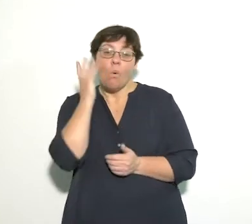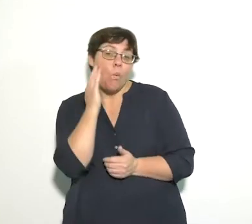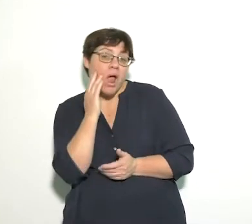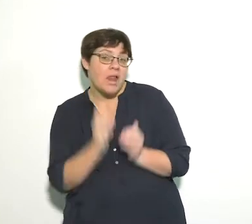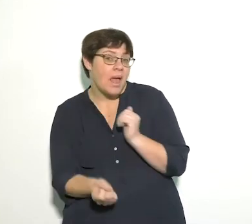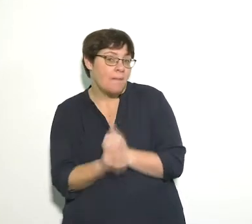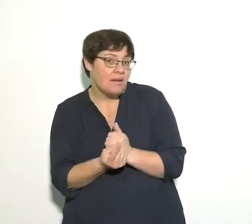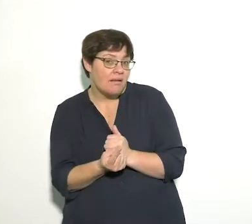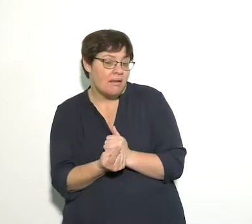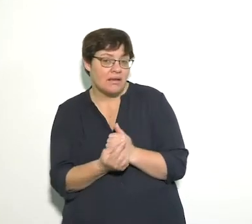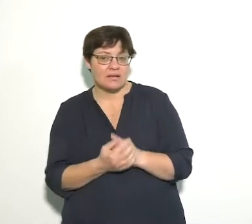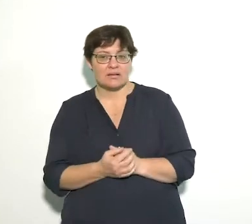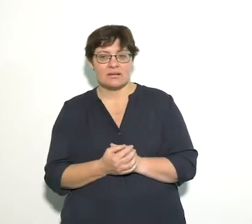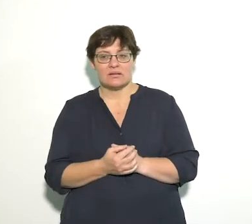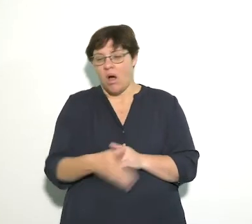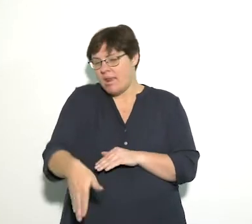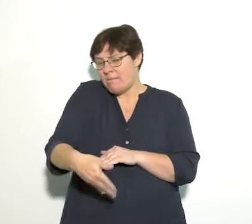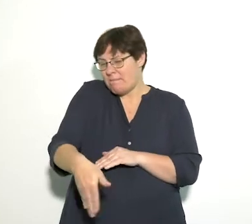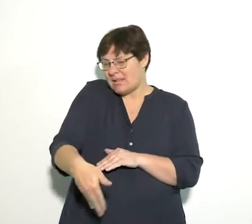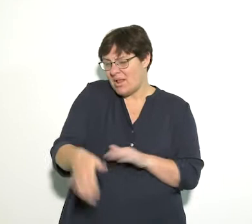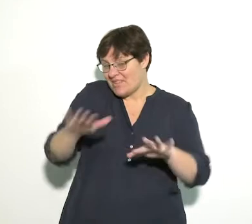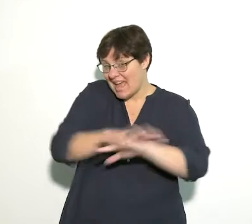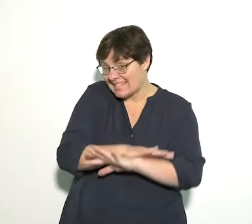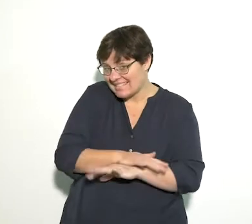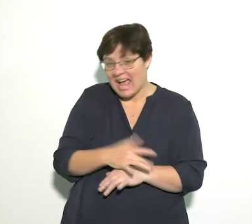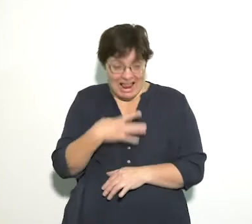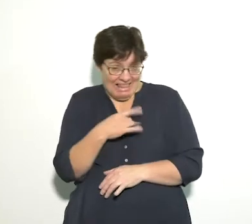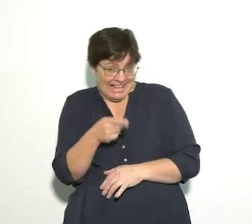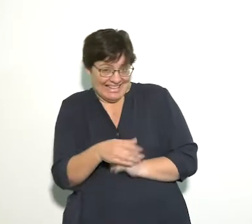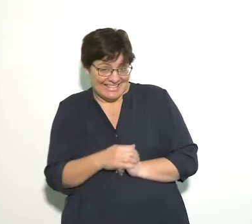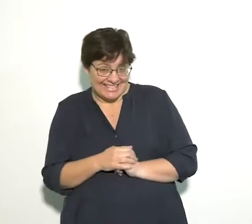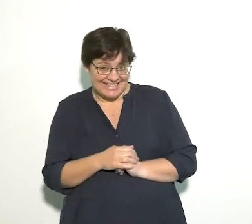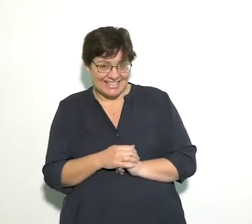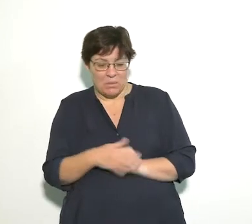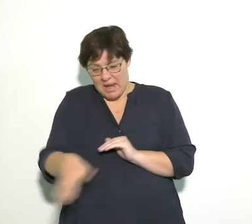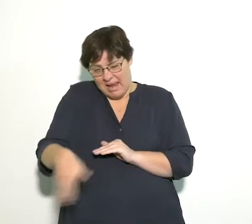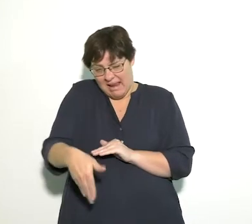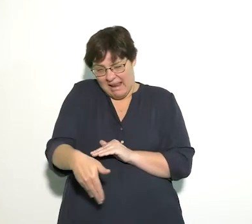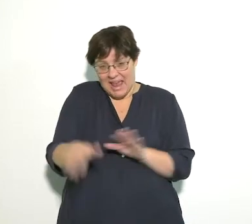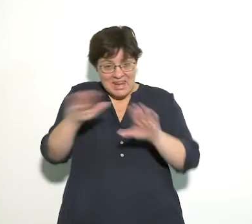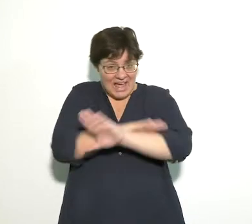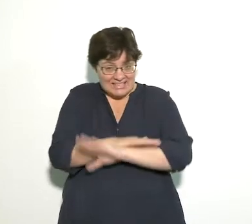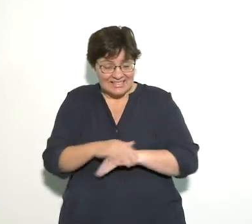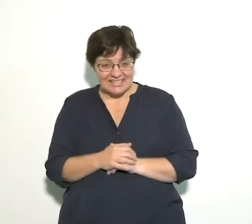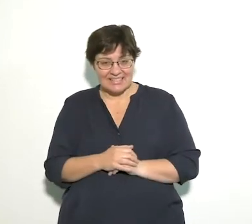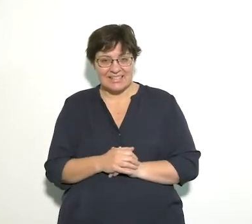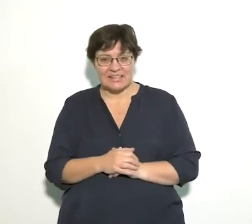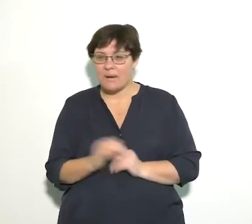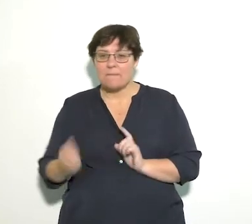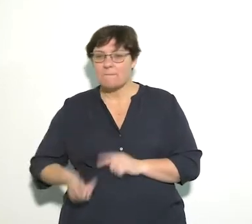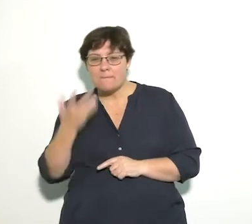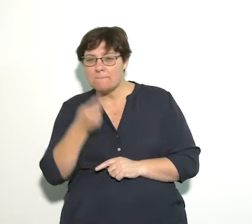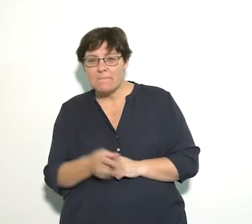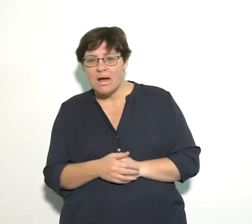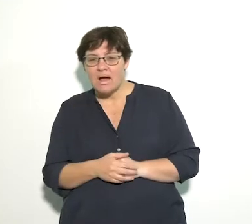When? When does it place? In the middle of the night. I like stories like that. So it's going to be midnight. Let's try